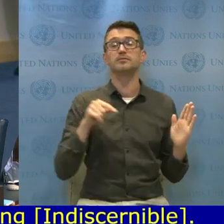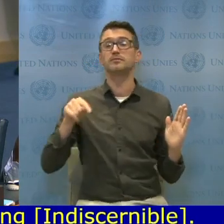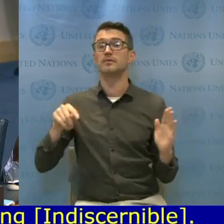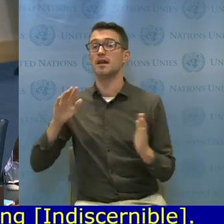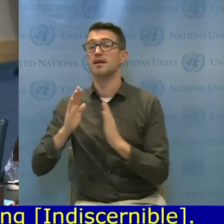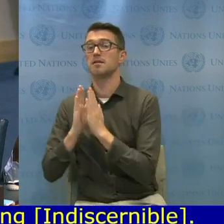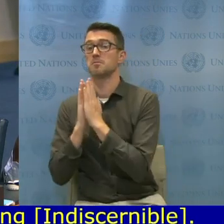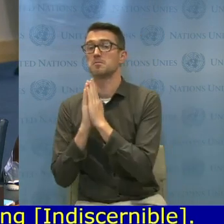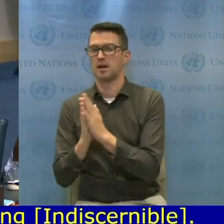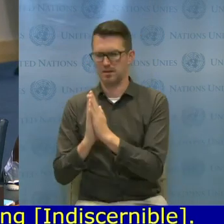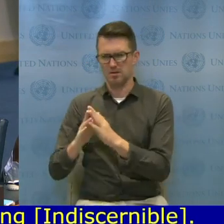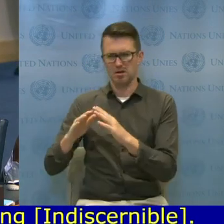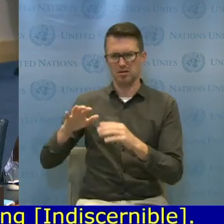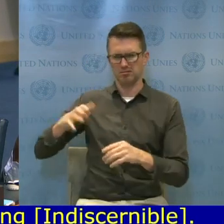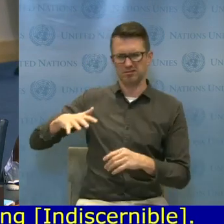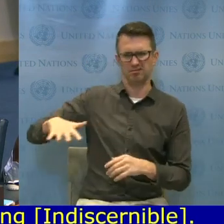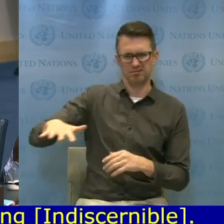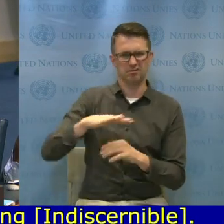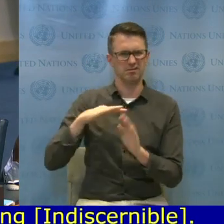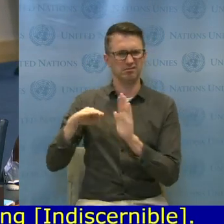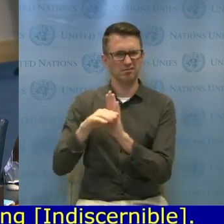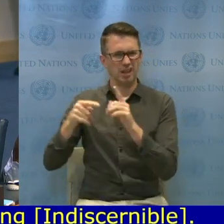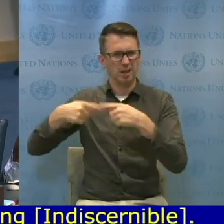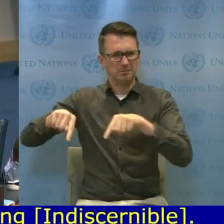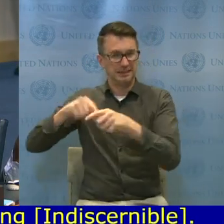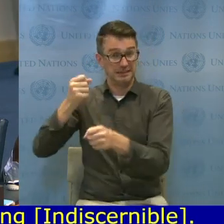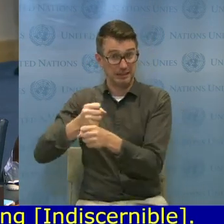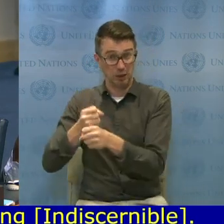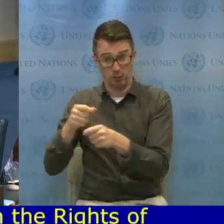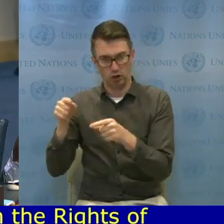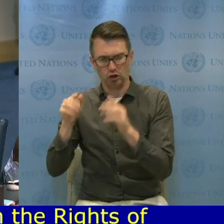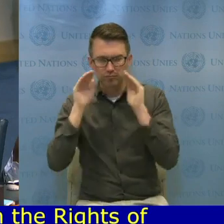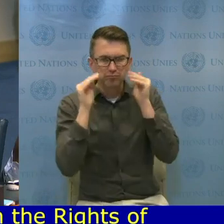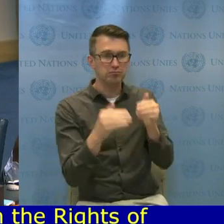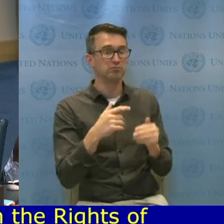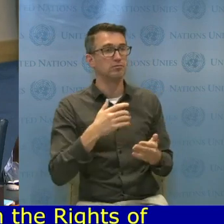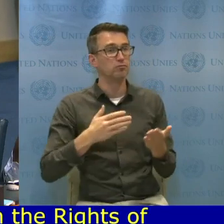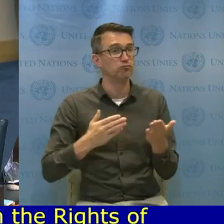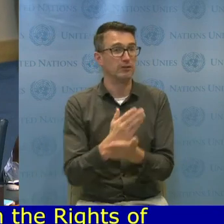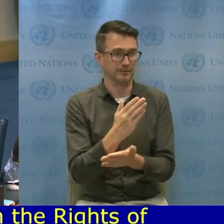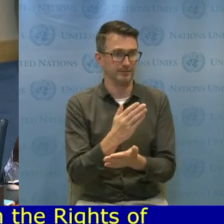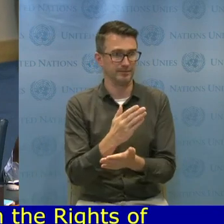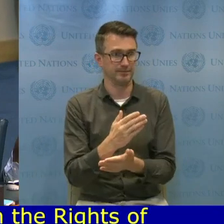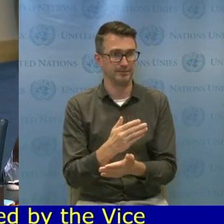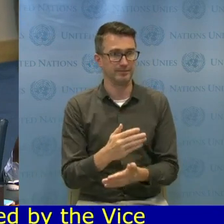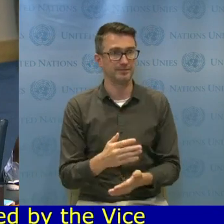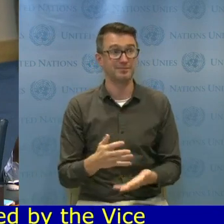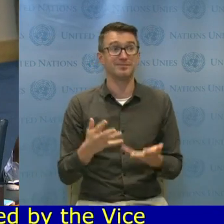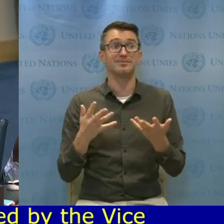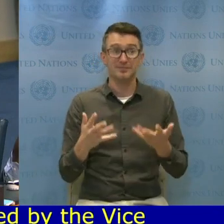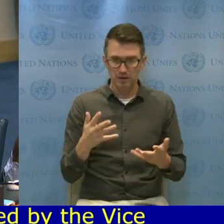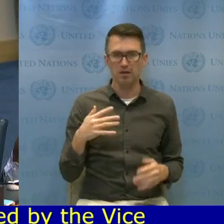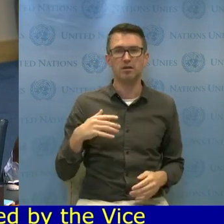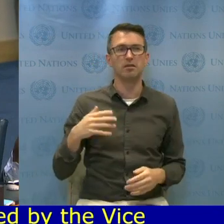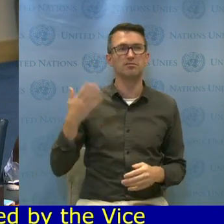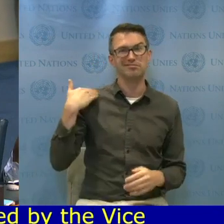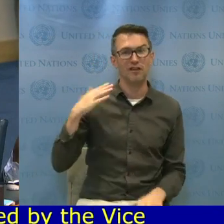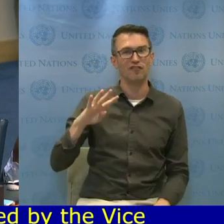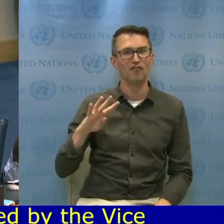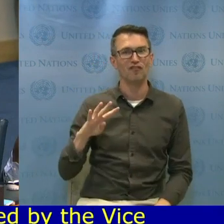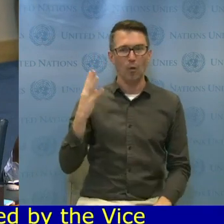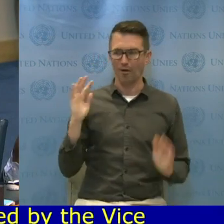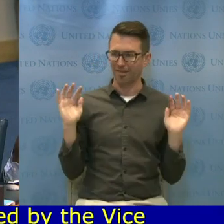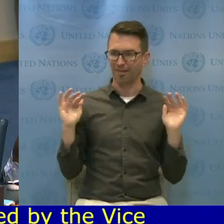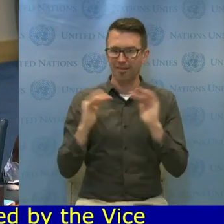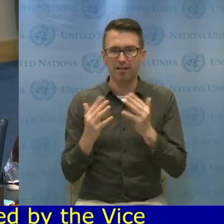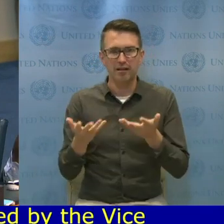Vice President, held its fourth meeting yesterday on the 11th of June in Myanmar, which coincides with our meeting